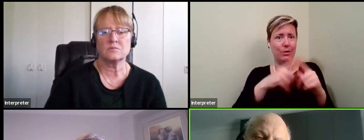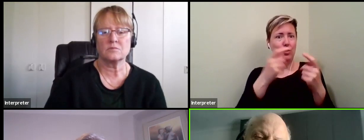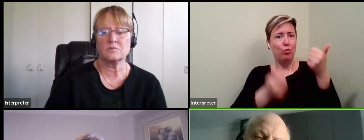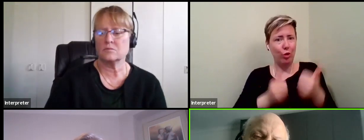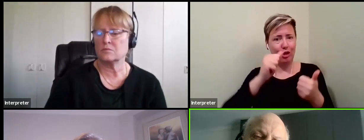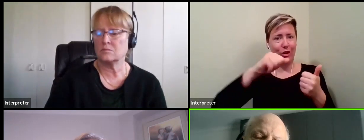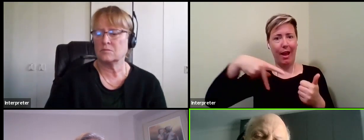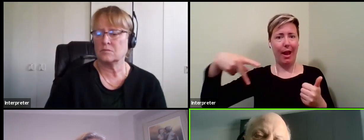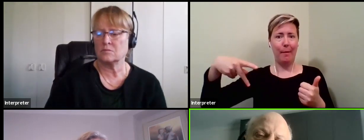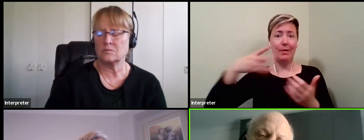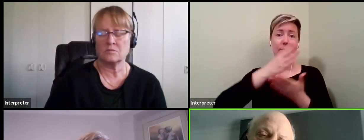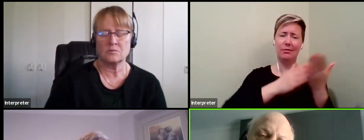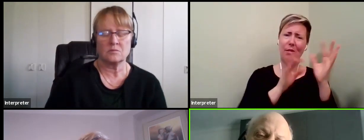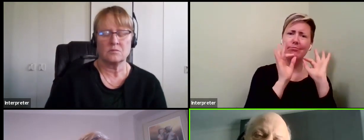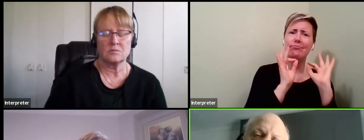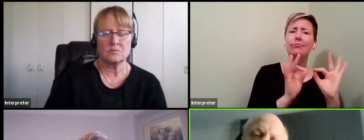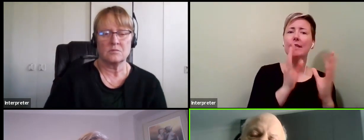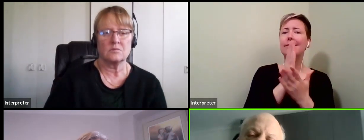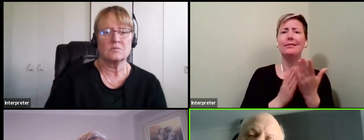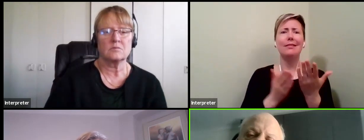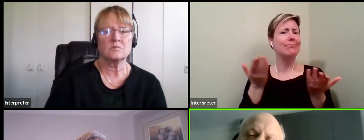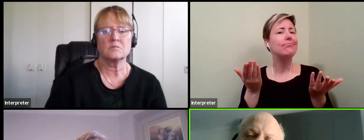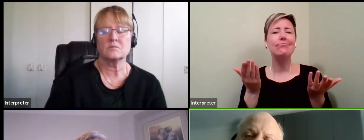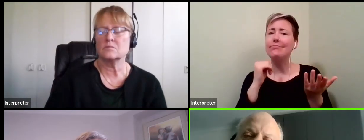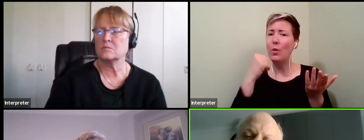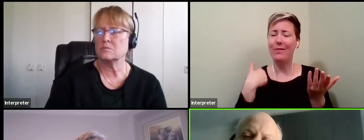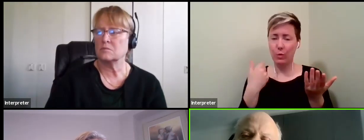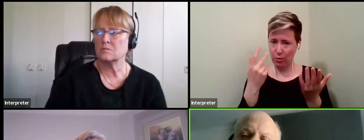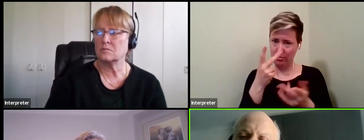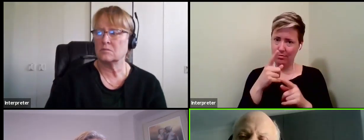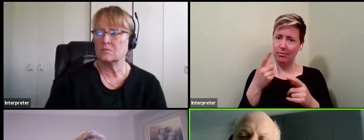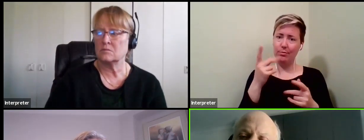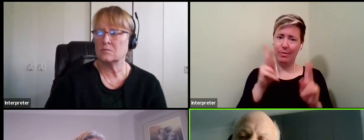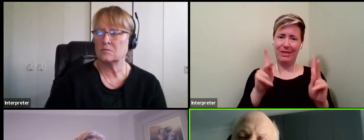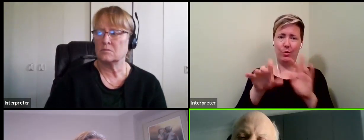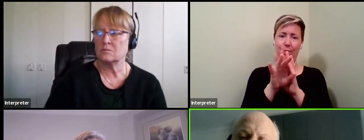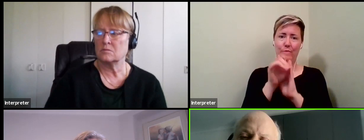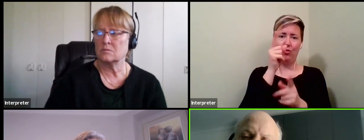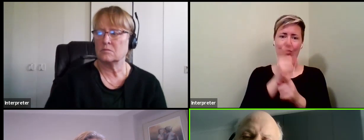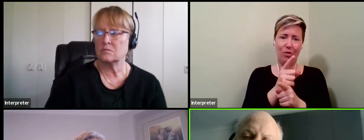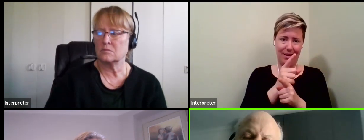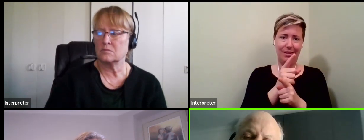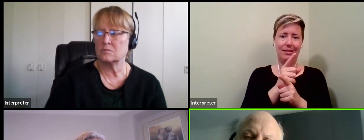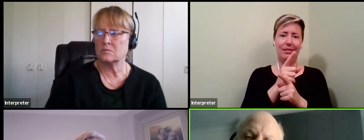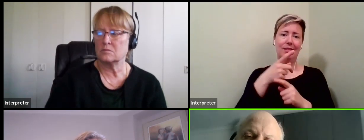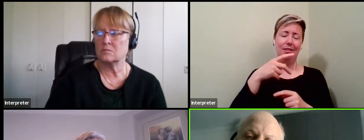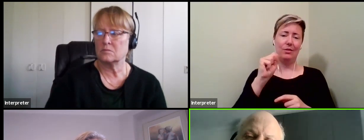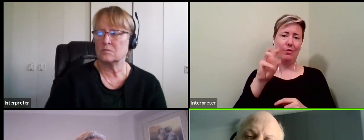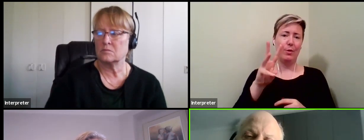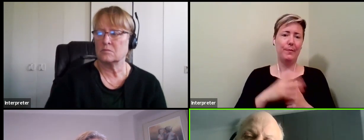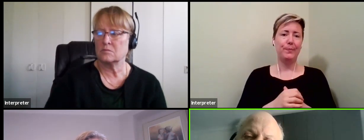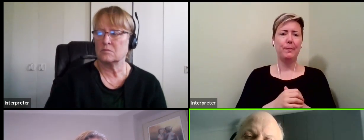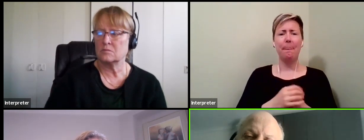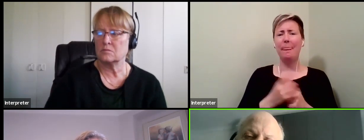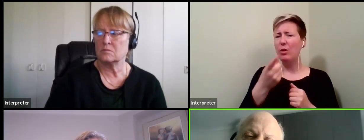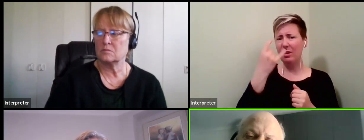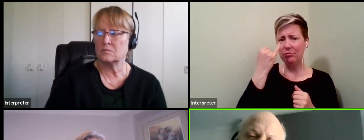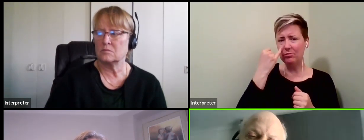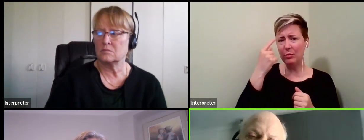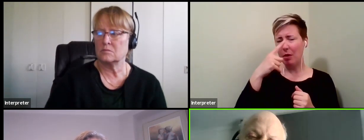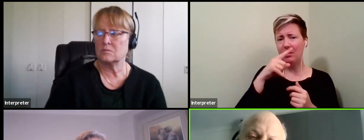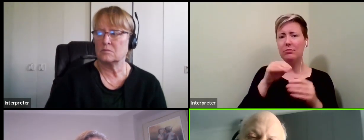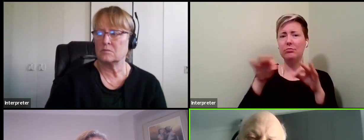concrete recommendations for the province so that each school board, each college, each university doesn't have to reinvent the wheel? We've